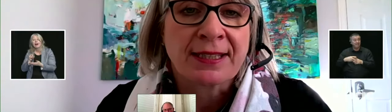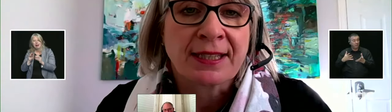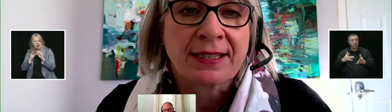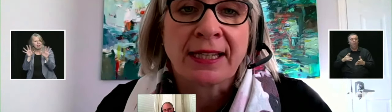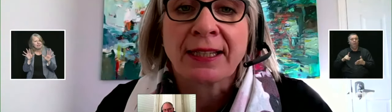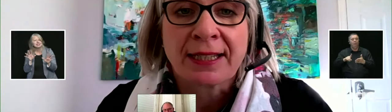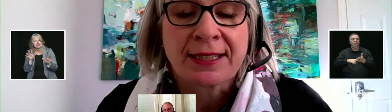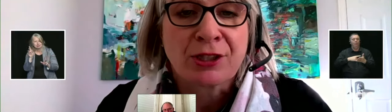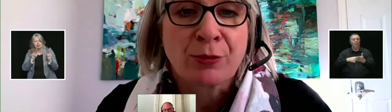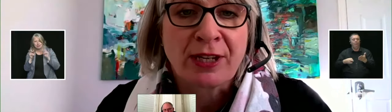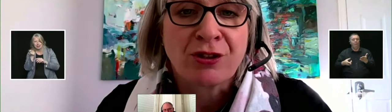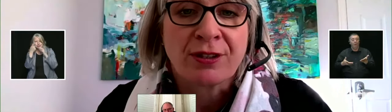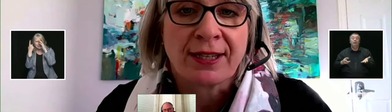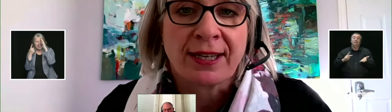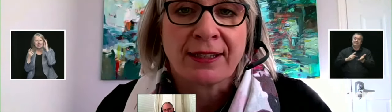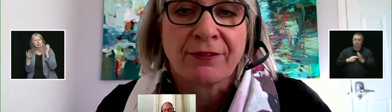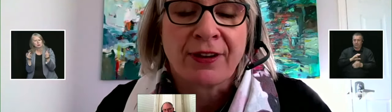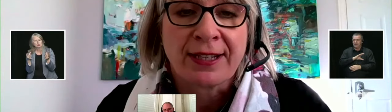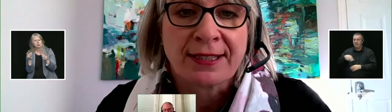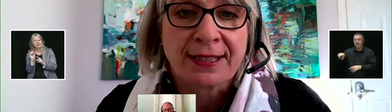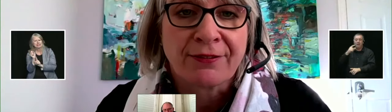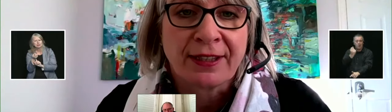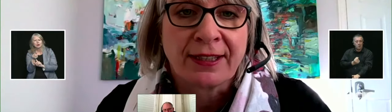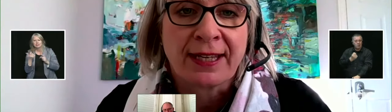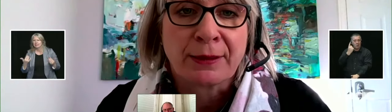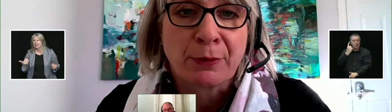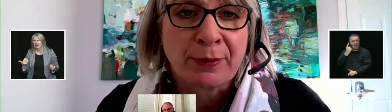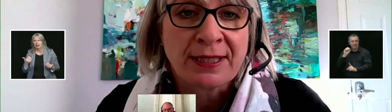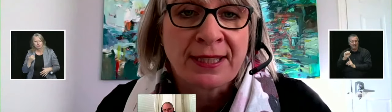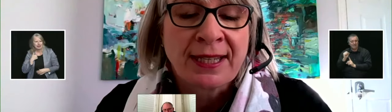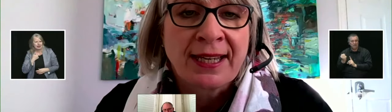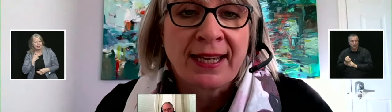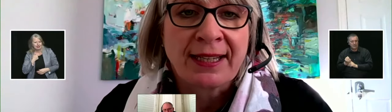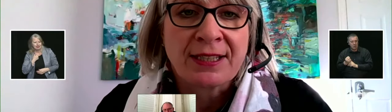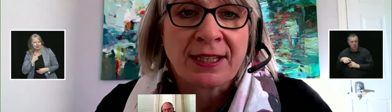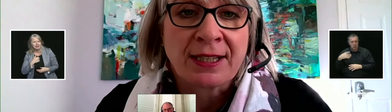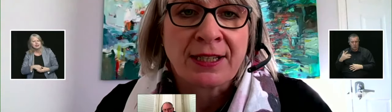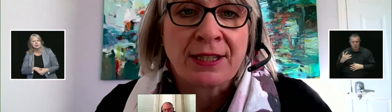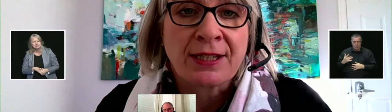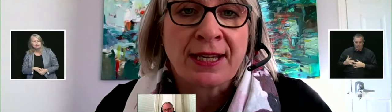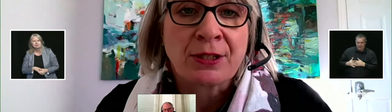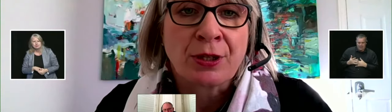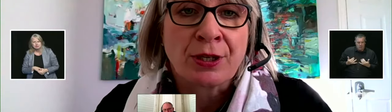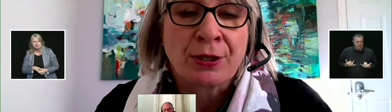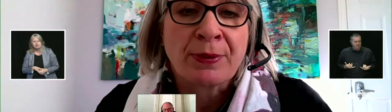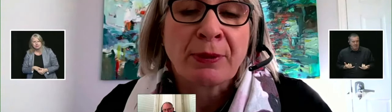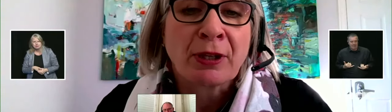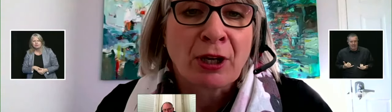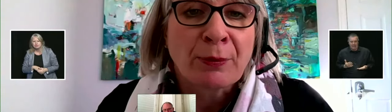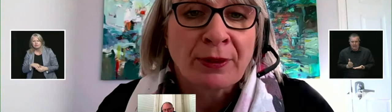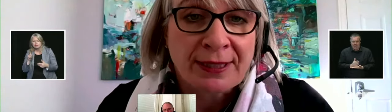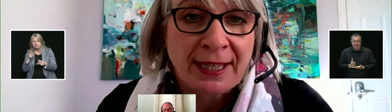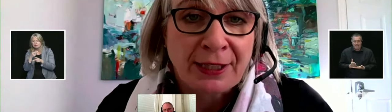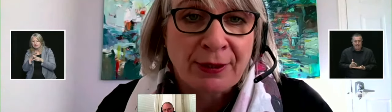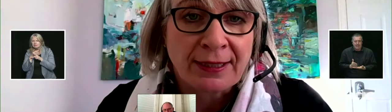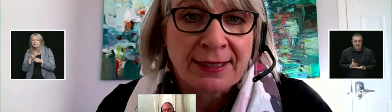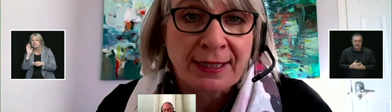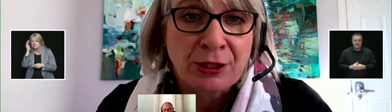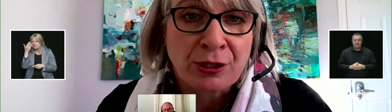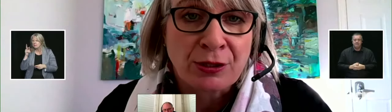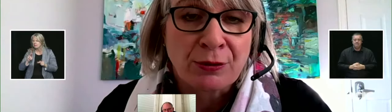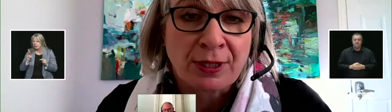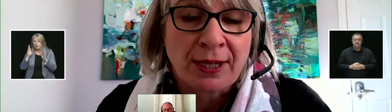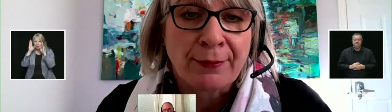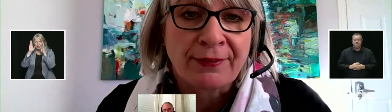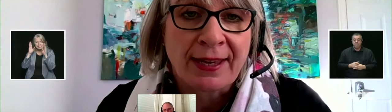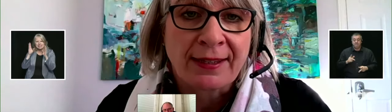that this is a delicate situation that Canada finds itself in at the moment, and that people are pulling together and listening